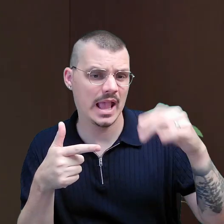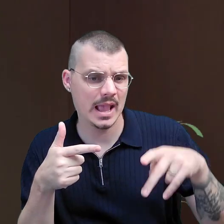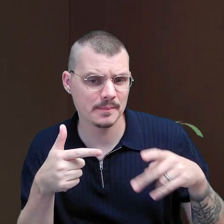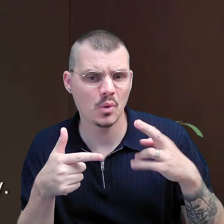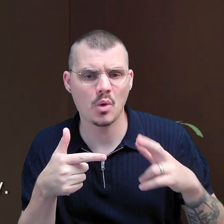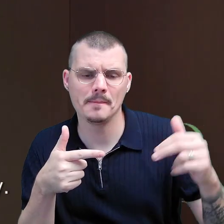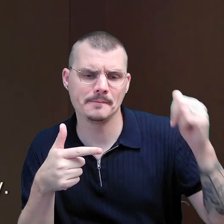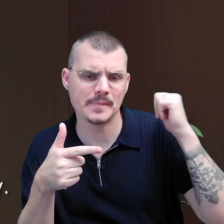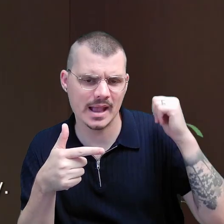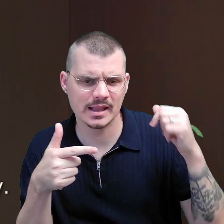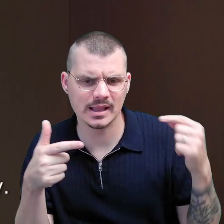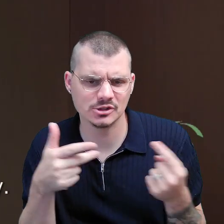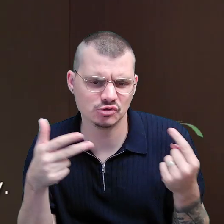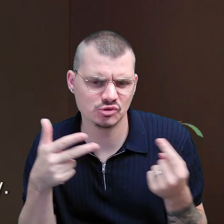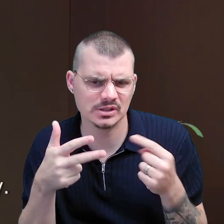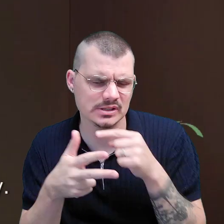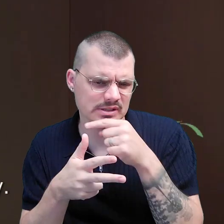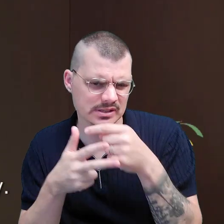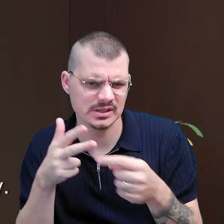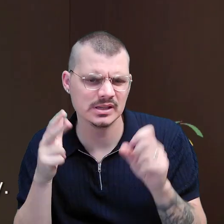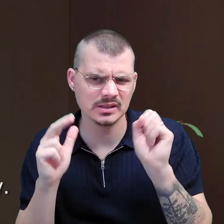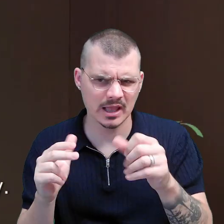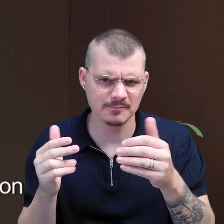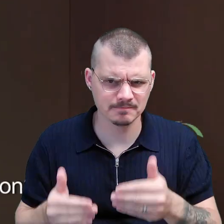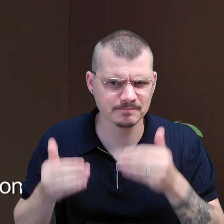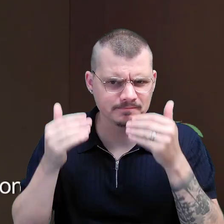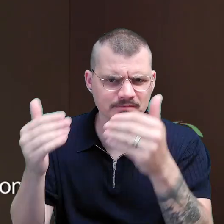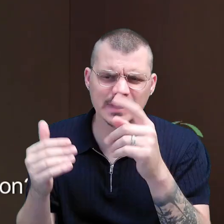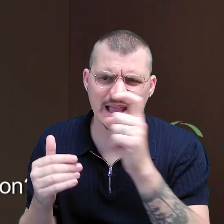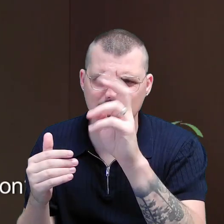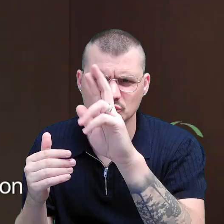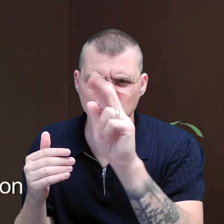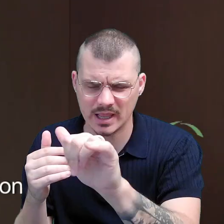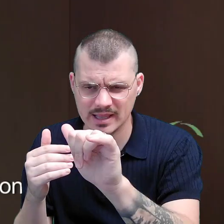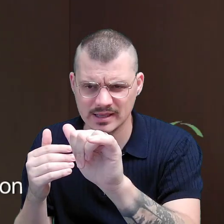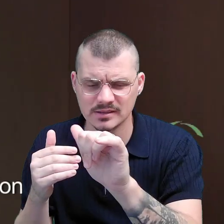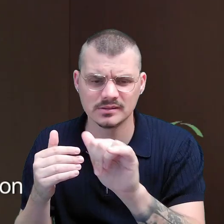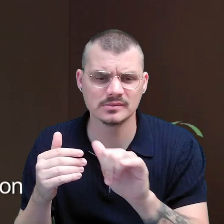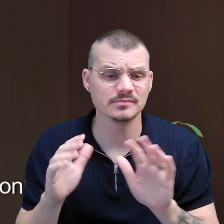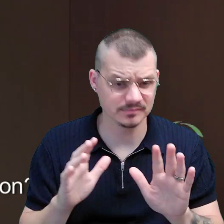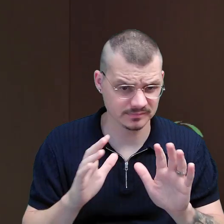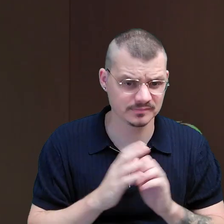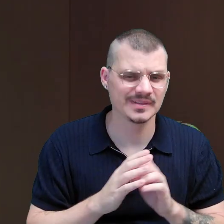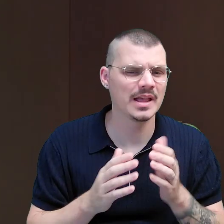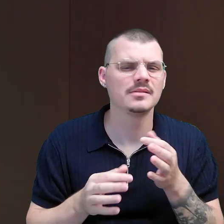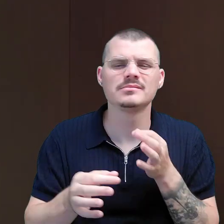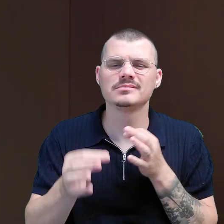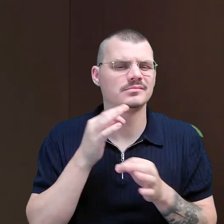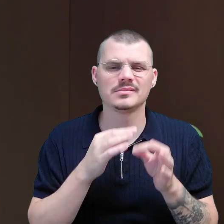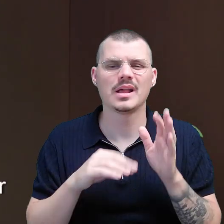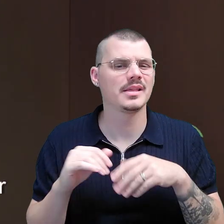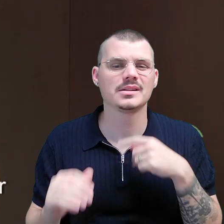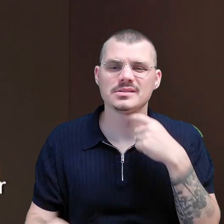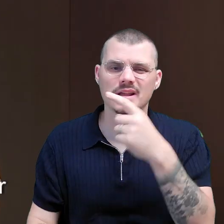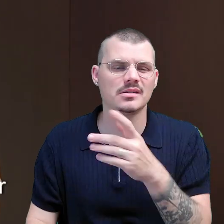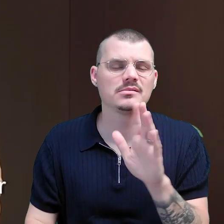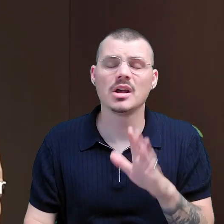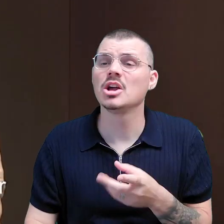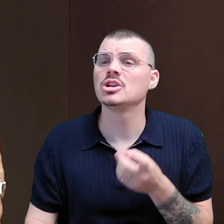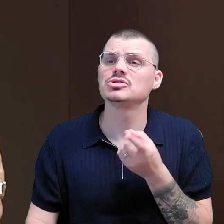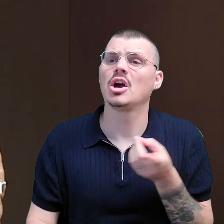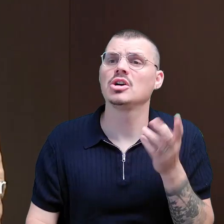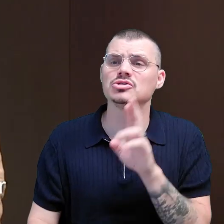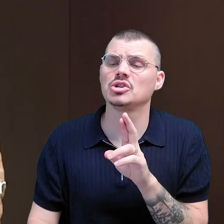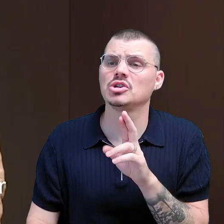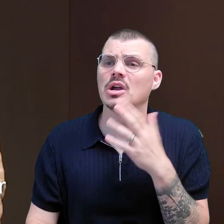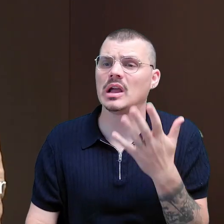reflux, hip pain or injury, or back pain or injury. Can we please have x-rays and evaluation? That's much better